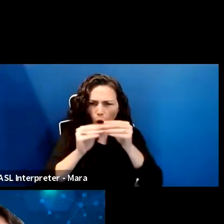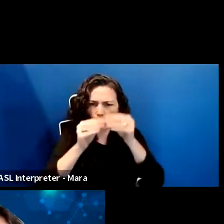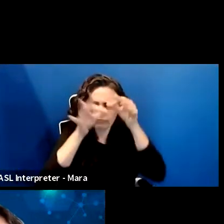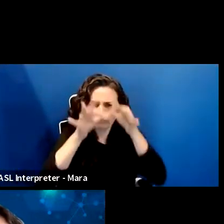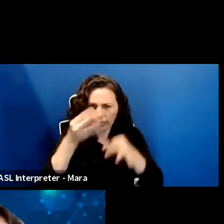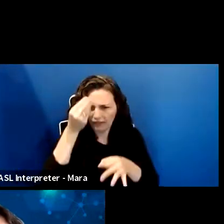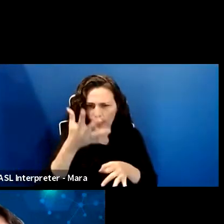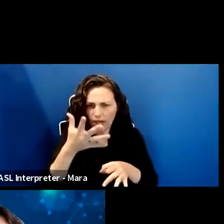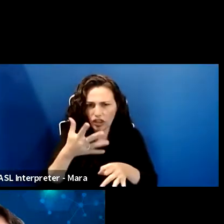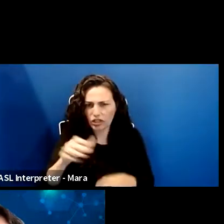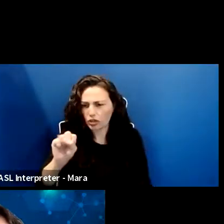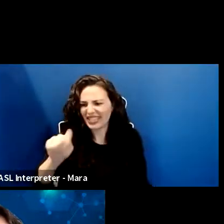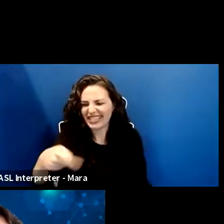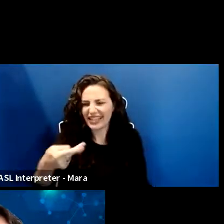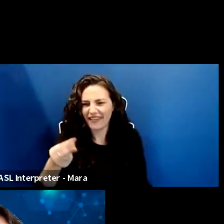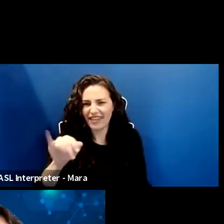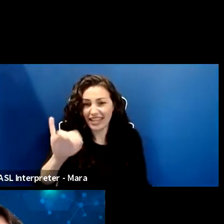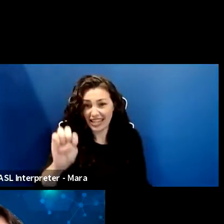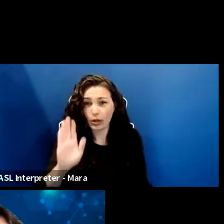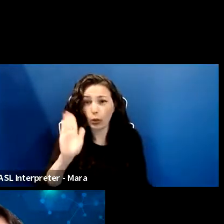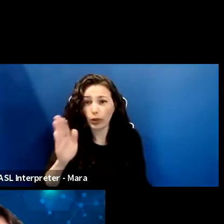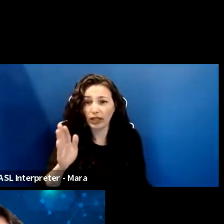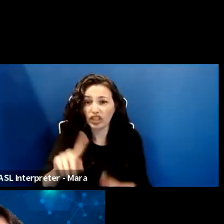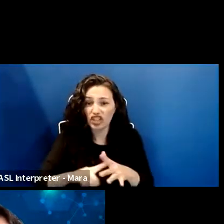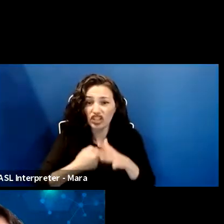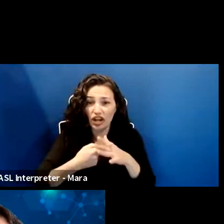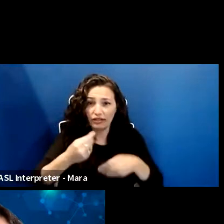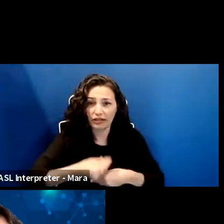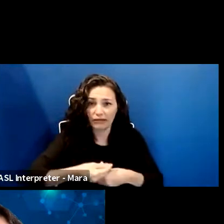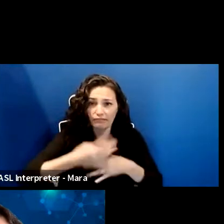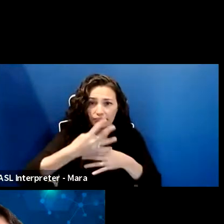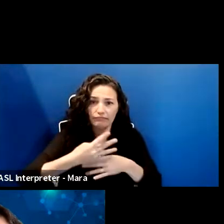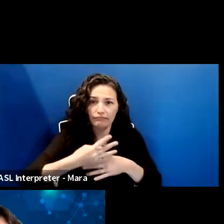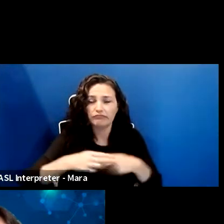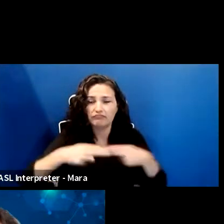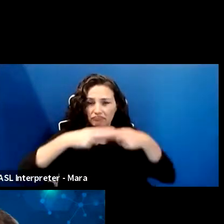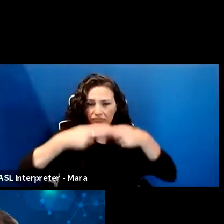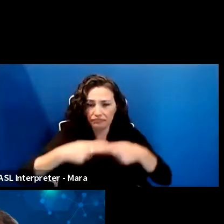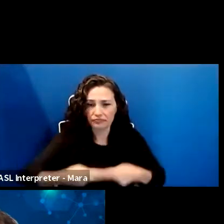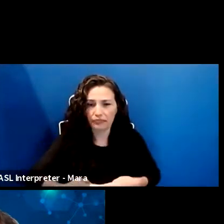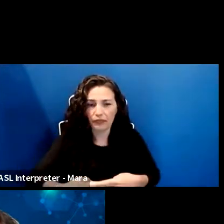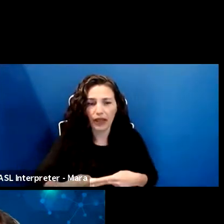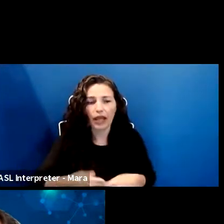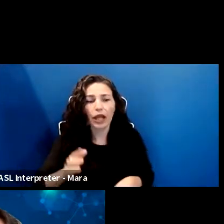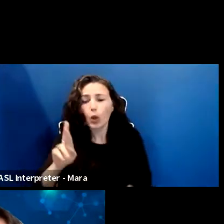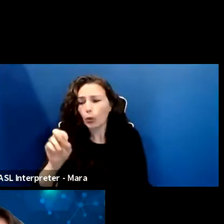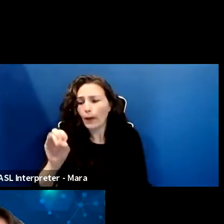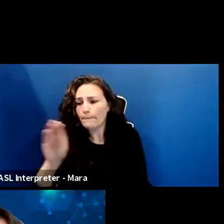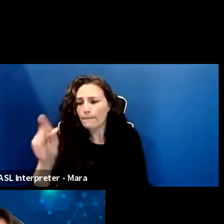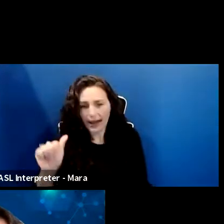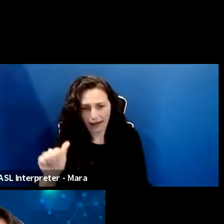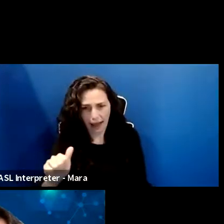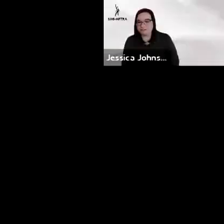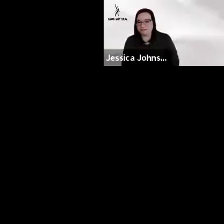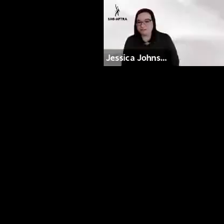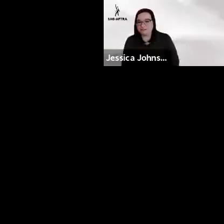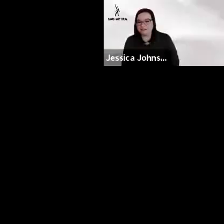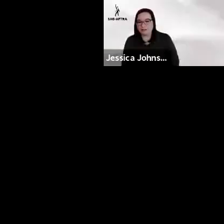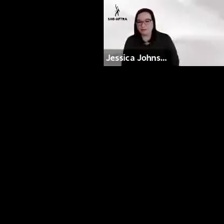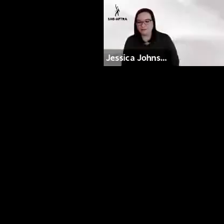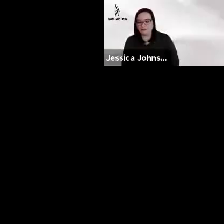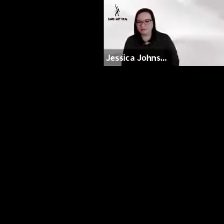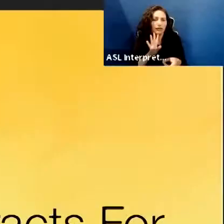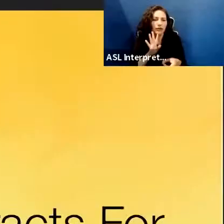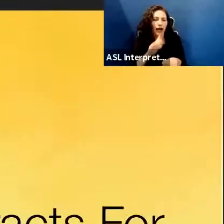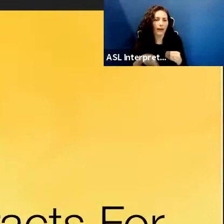and launch that, and we'll start going through. As Rebecca mentioned, we're going to talk to you about the entertainment contracts that are